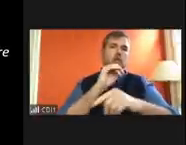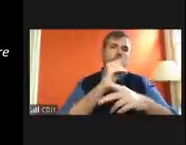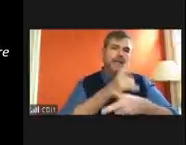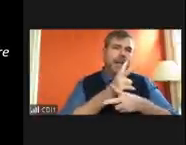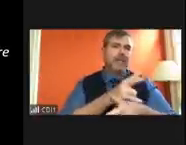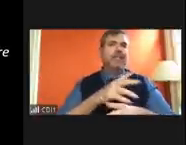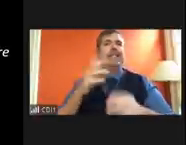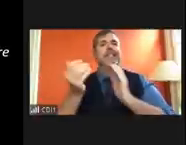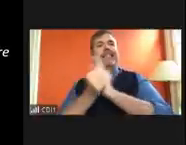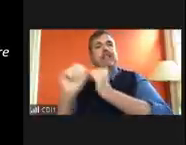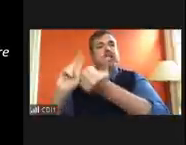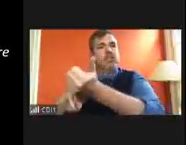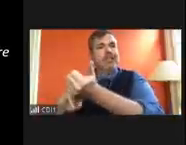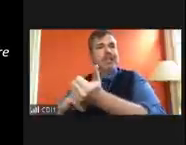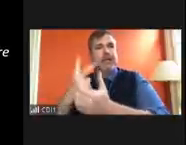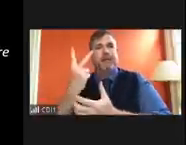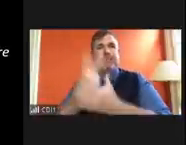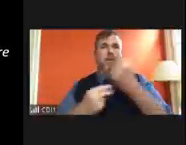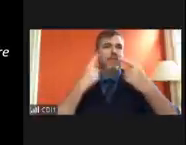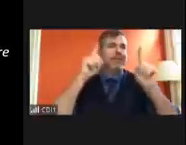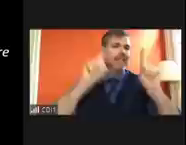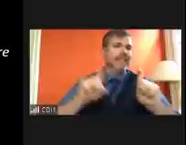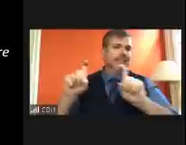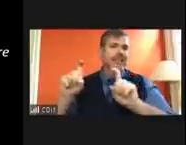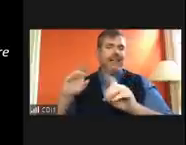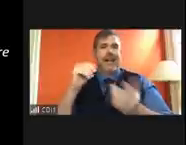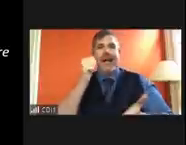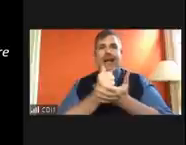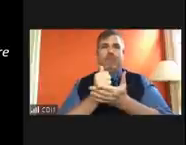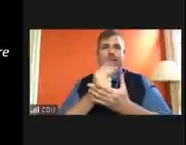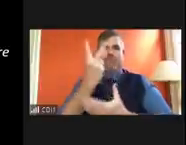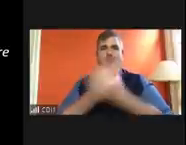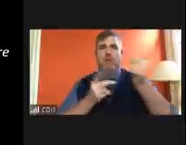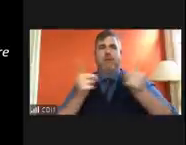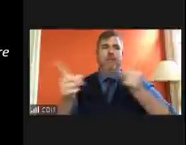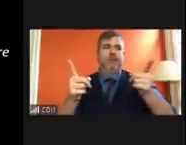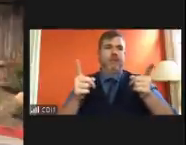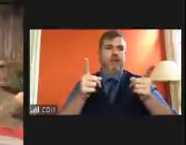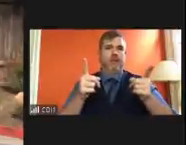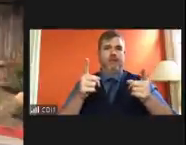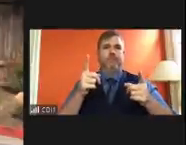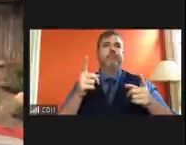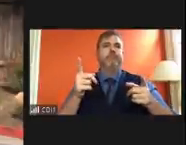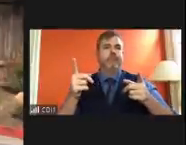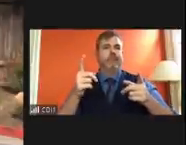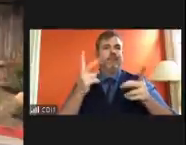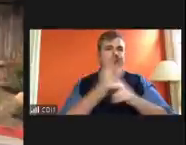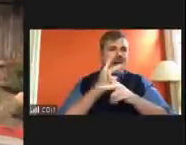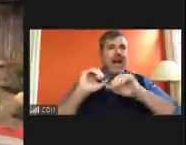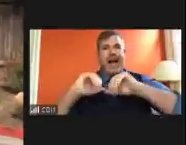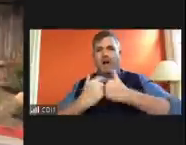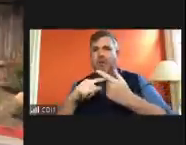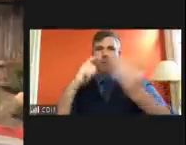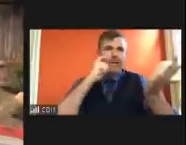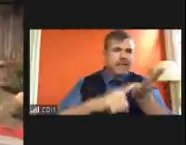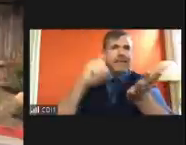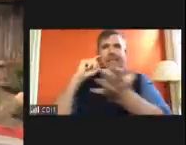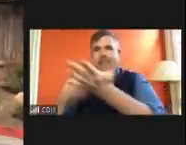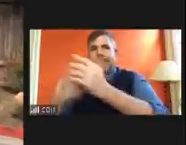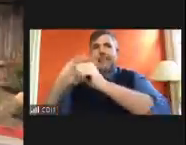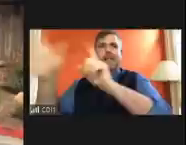helping those institutions themselves understand how to proactively spot the disease and react to